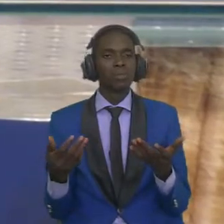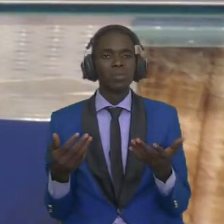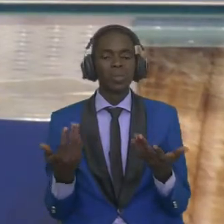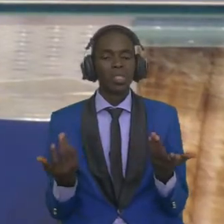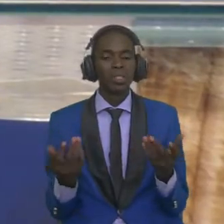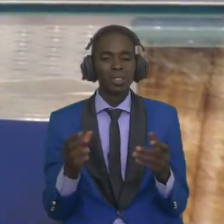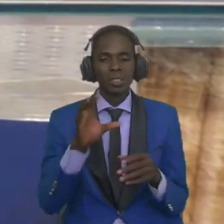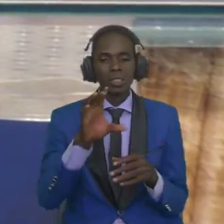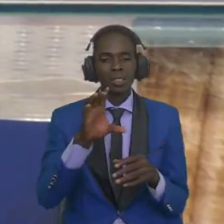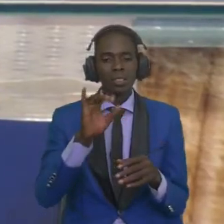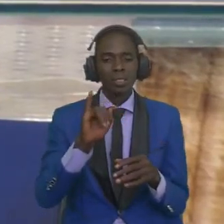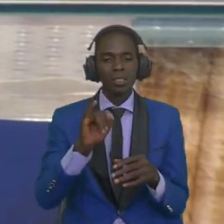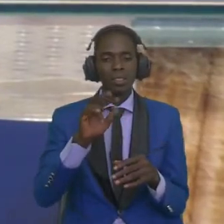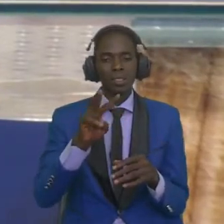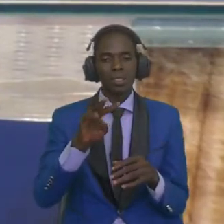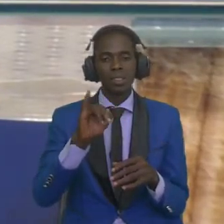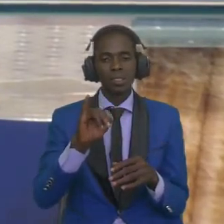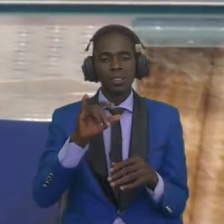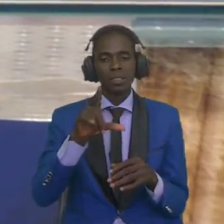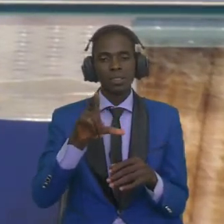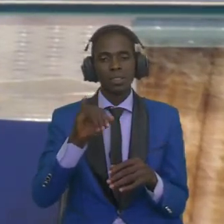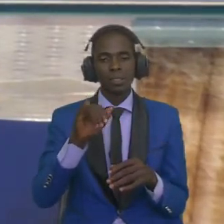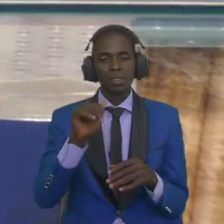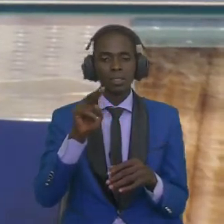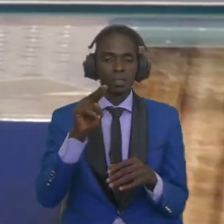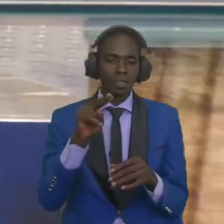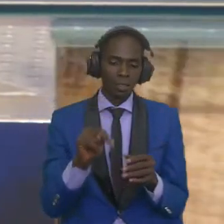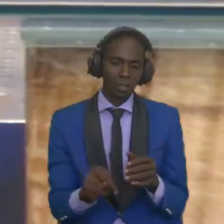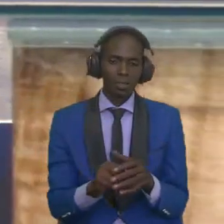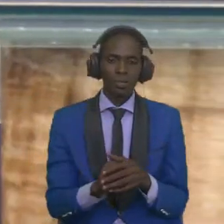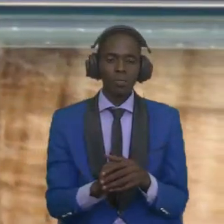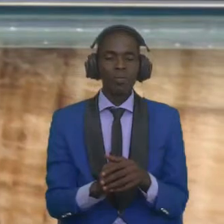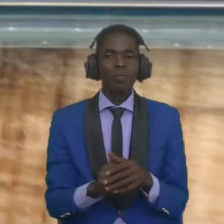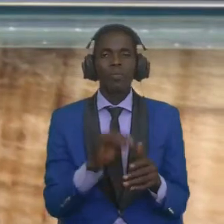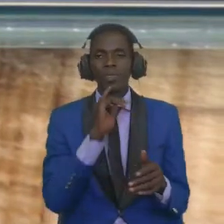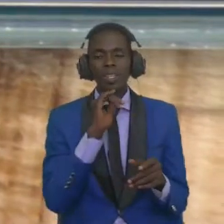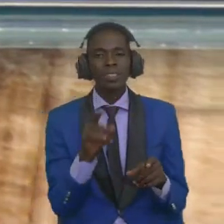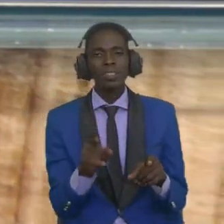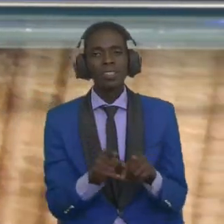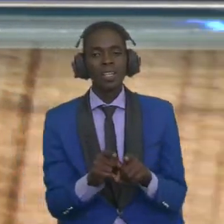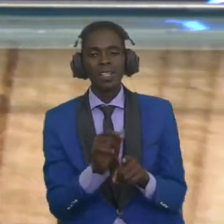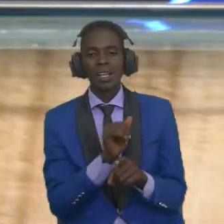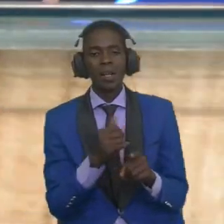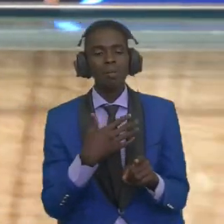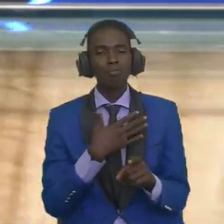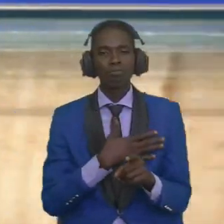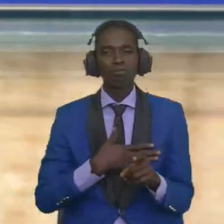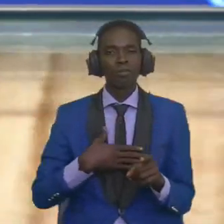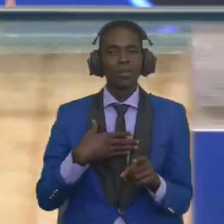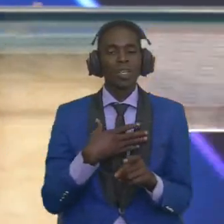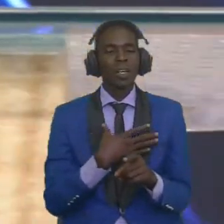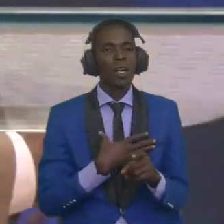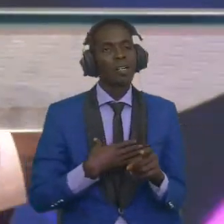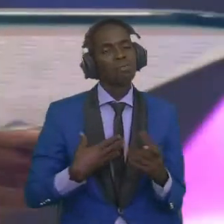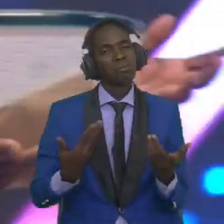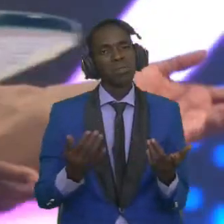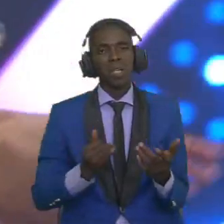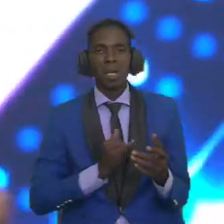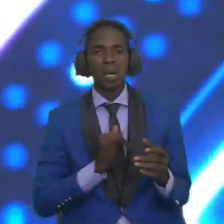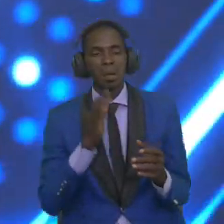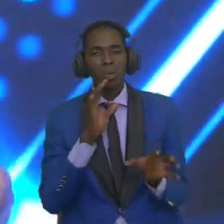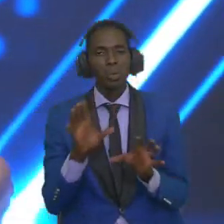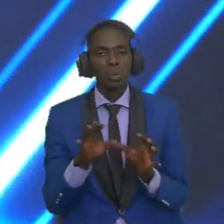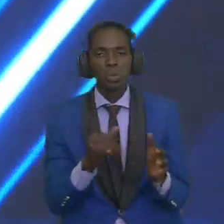work, Christian labor, and Christian servanthood is like a pleasure. And then I do it and there's